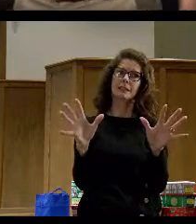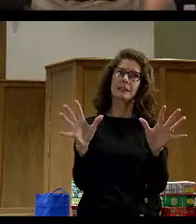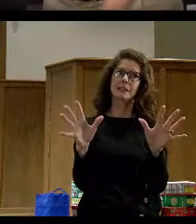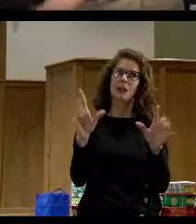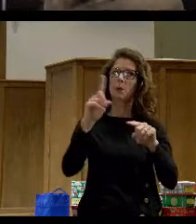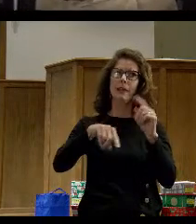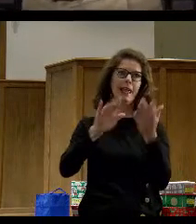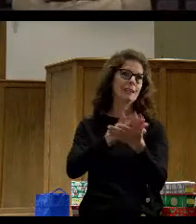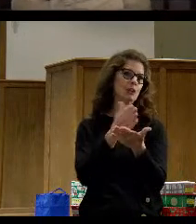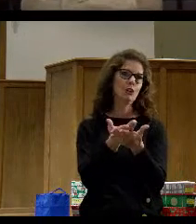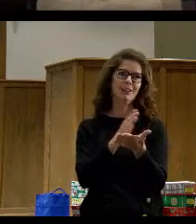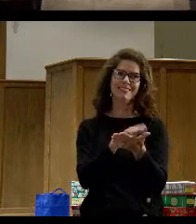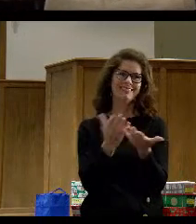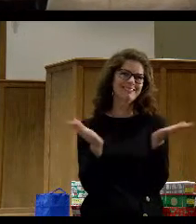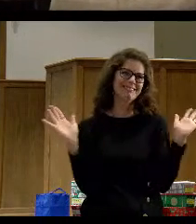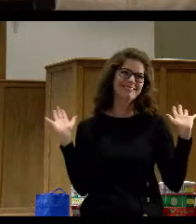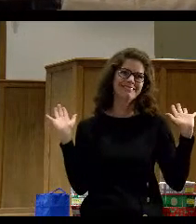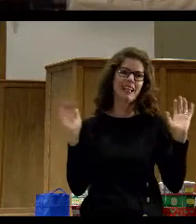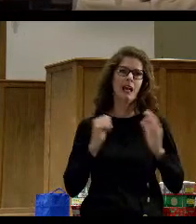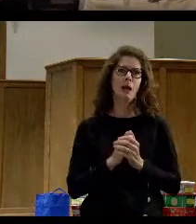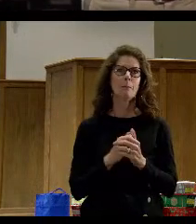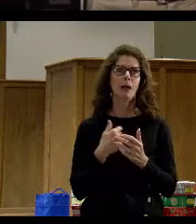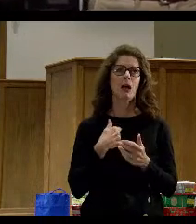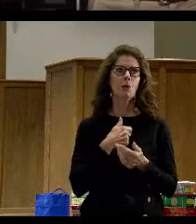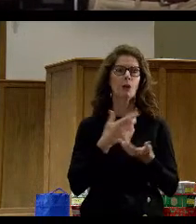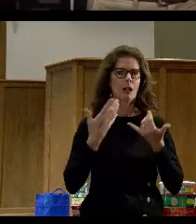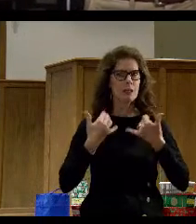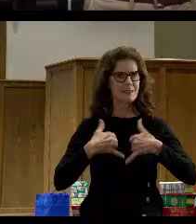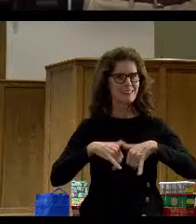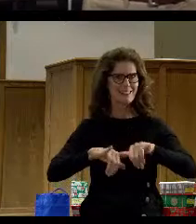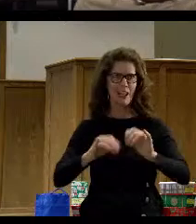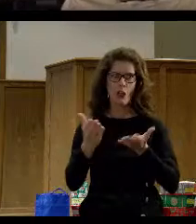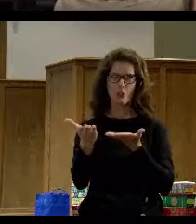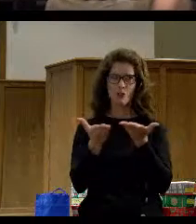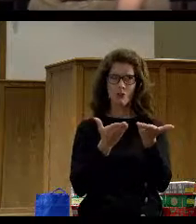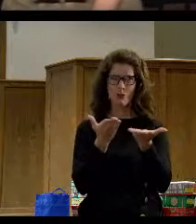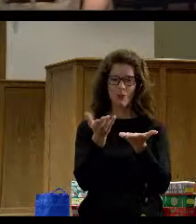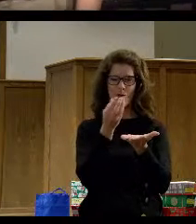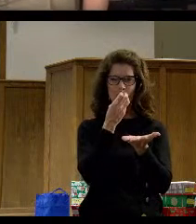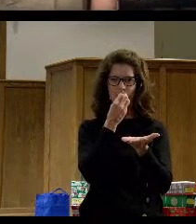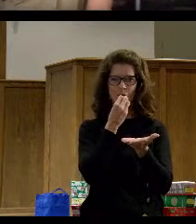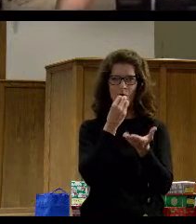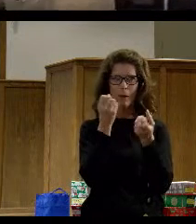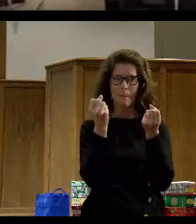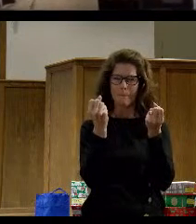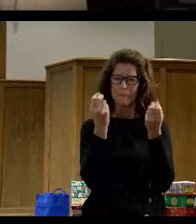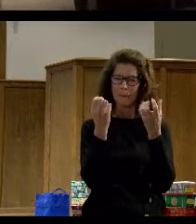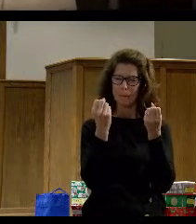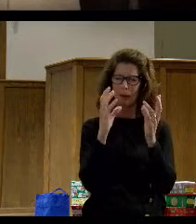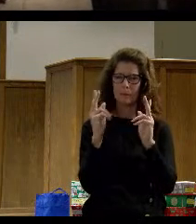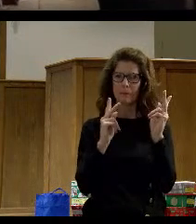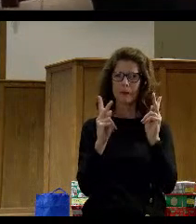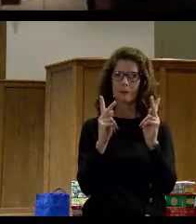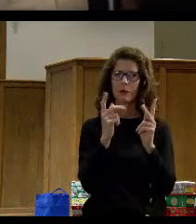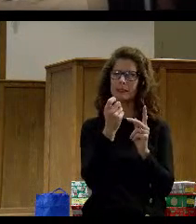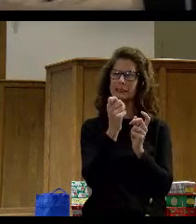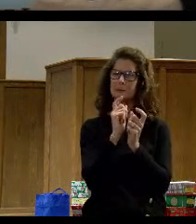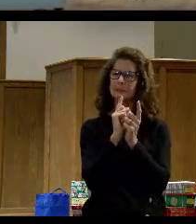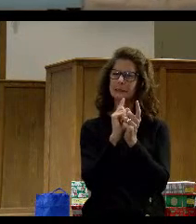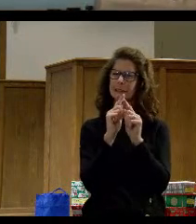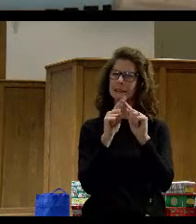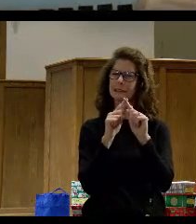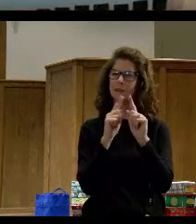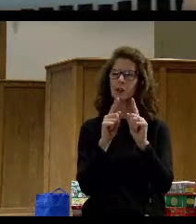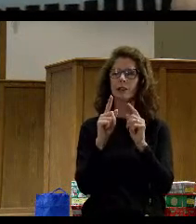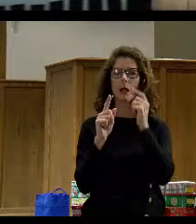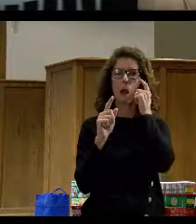serving food, a Thanksgiving meal, to hundreds and hundreds of people around our community. We're just going to be doing it a little bit differently. Everything's going to happen on Wednesday the